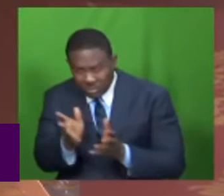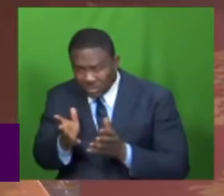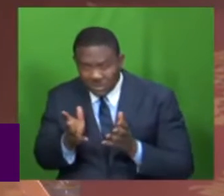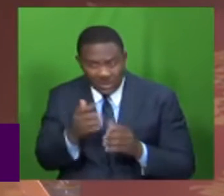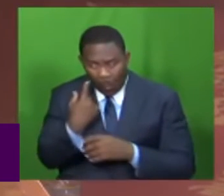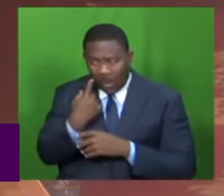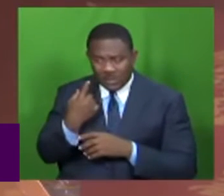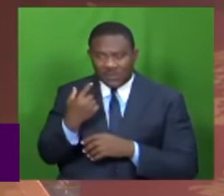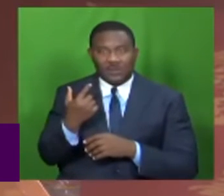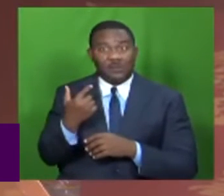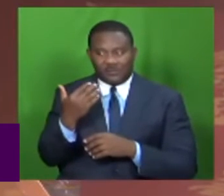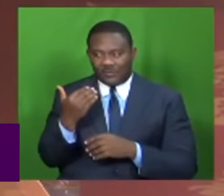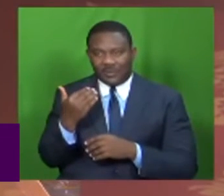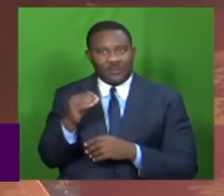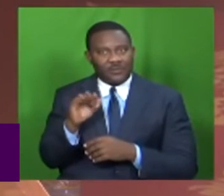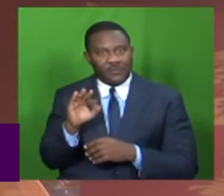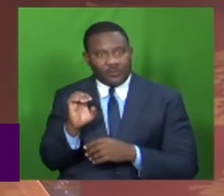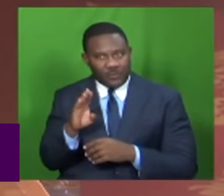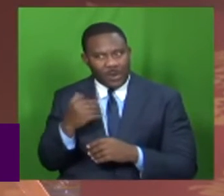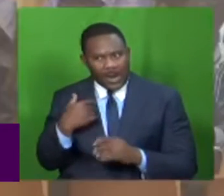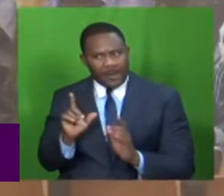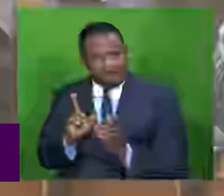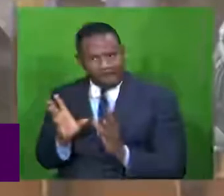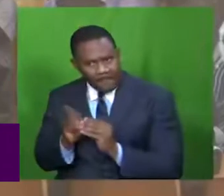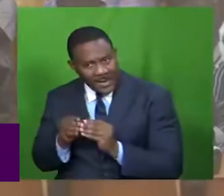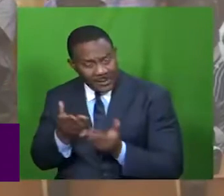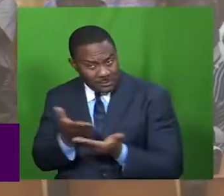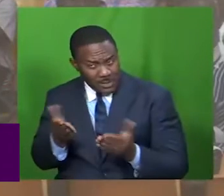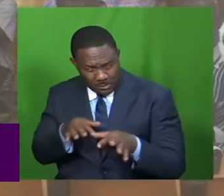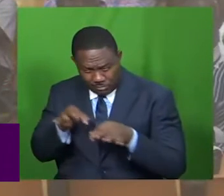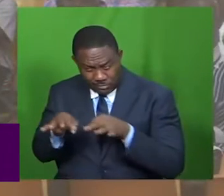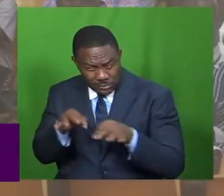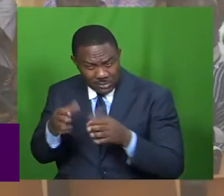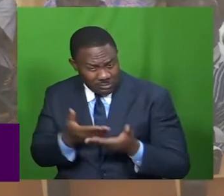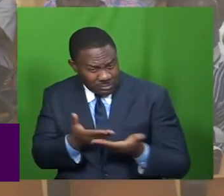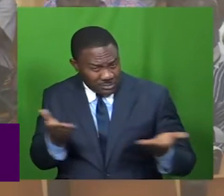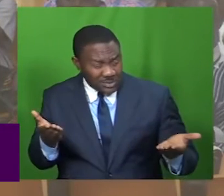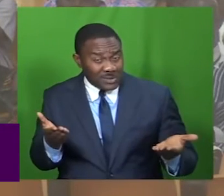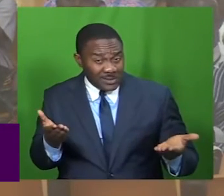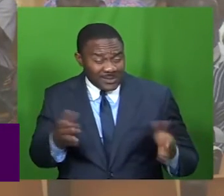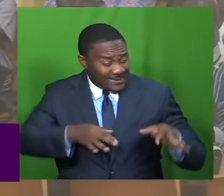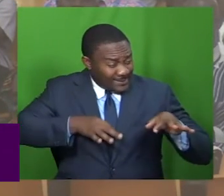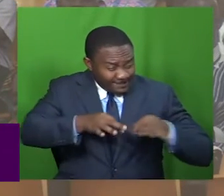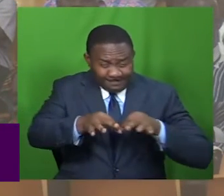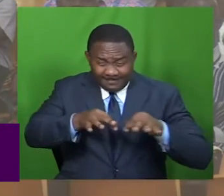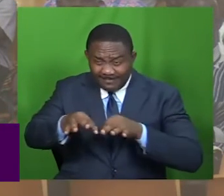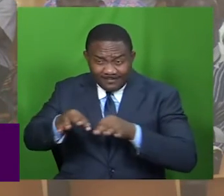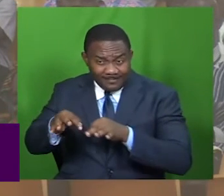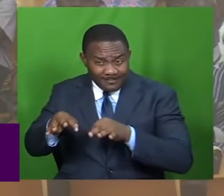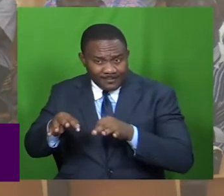yesterday, 15th February 2022, where I explained the terms of